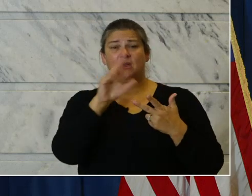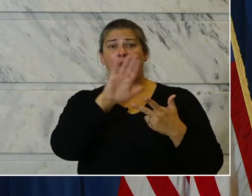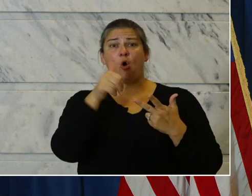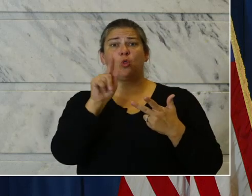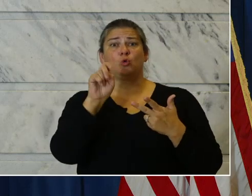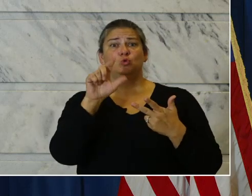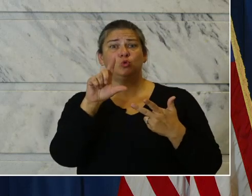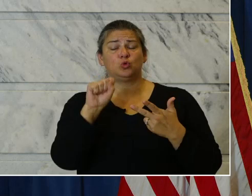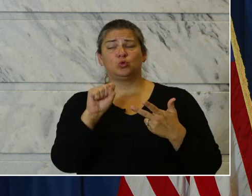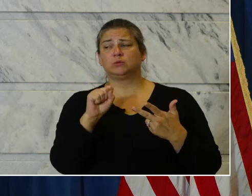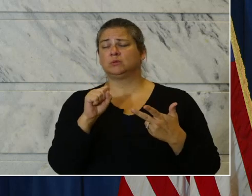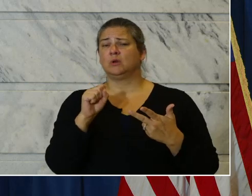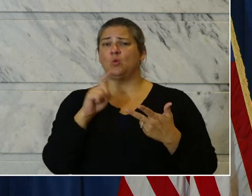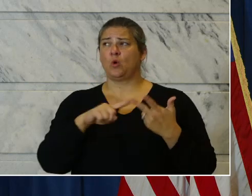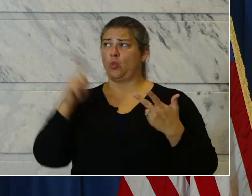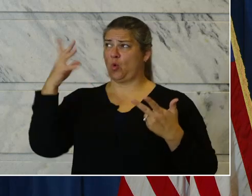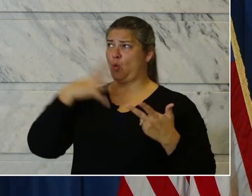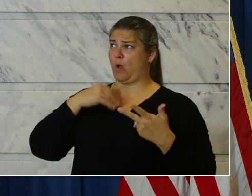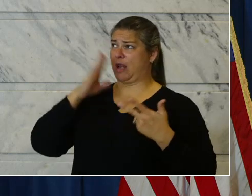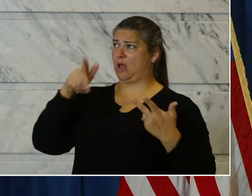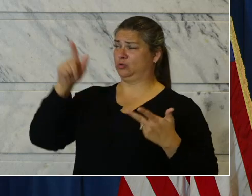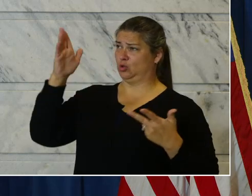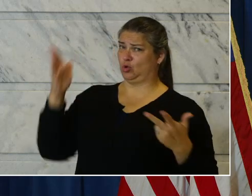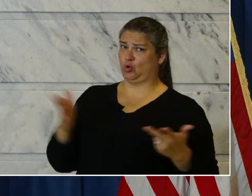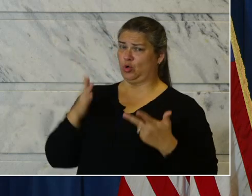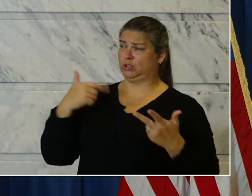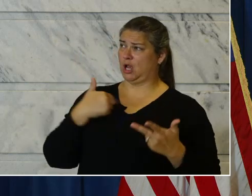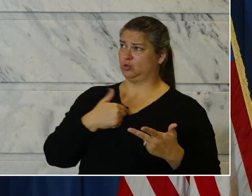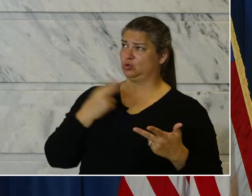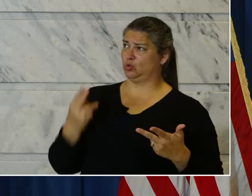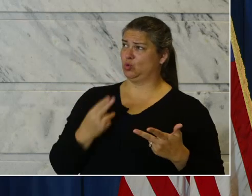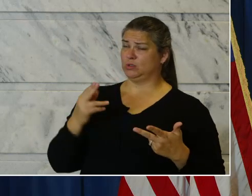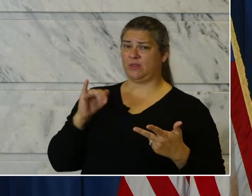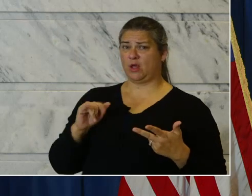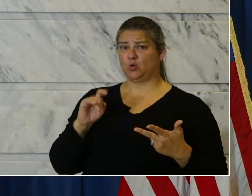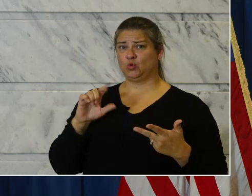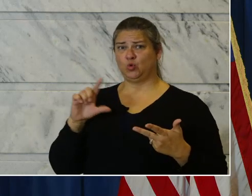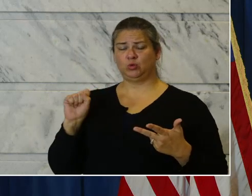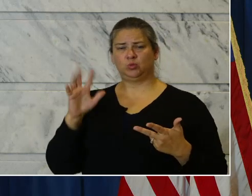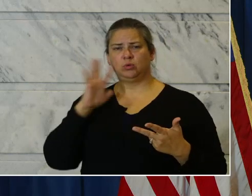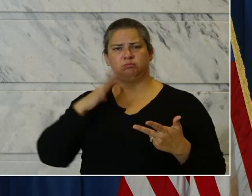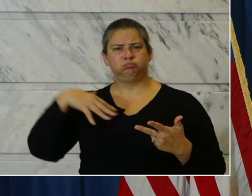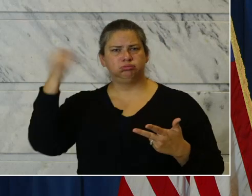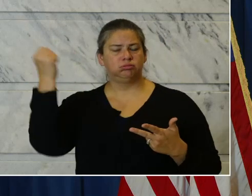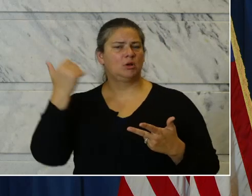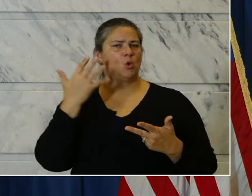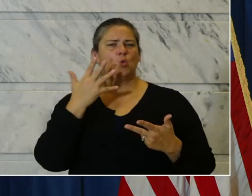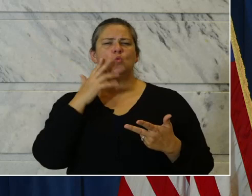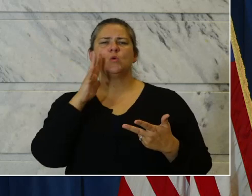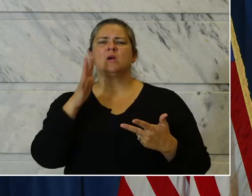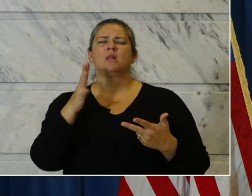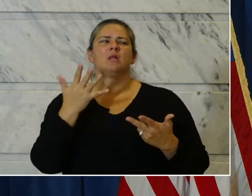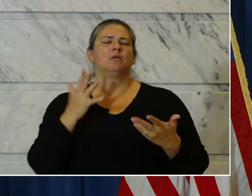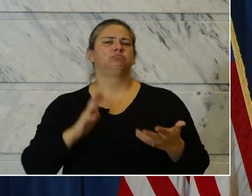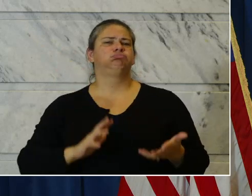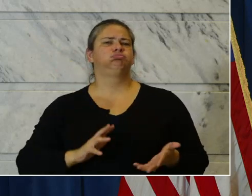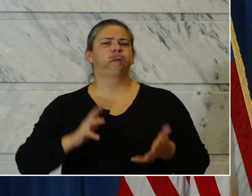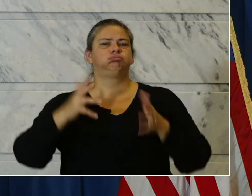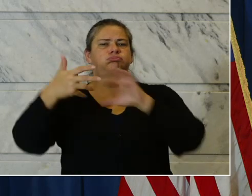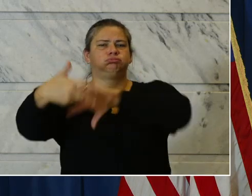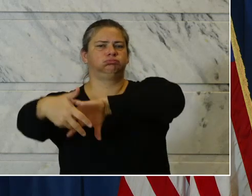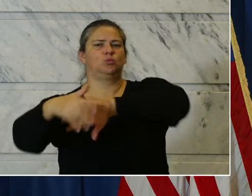White House encourages us to use. It'd be devastating, absolutely